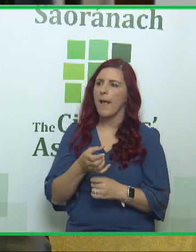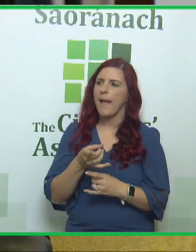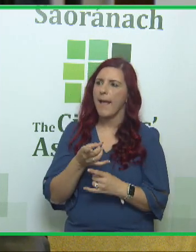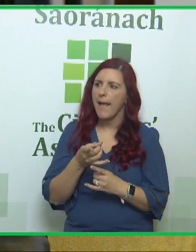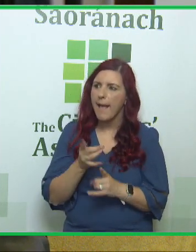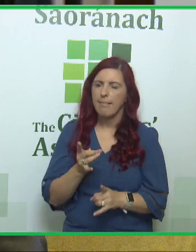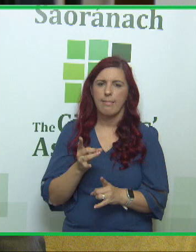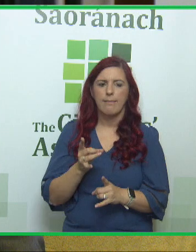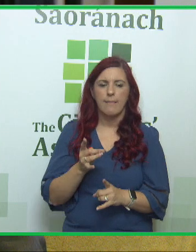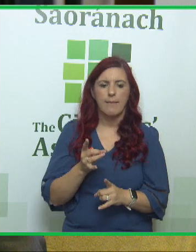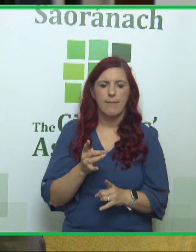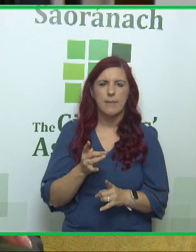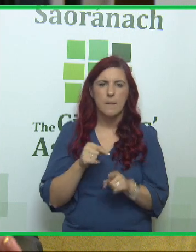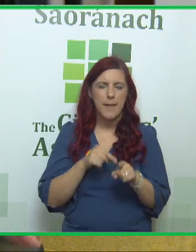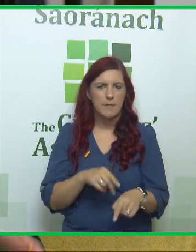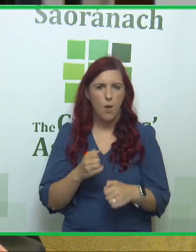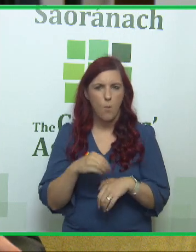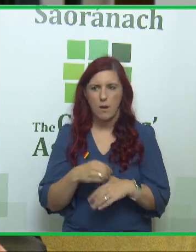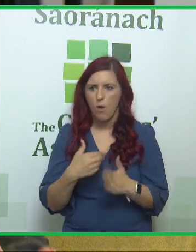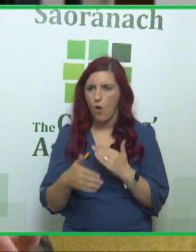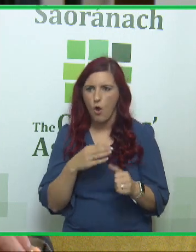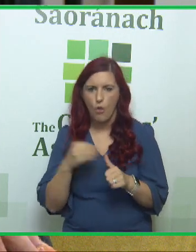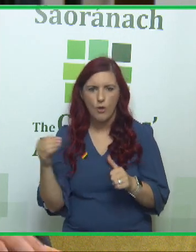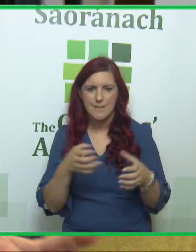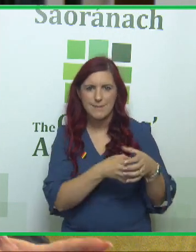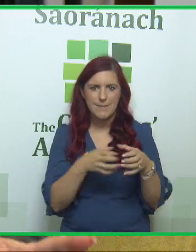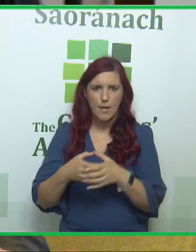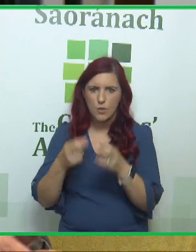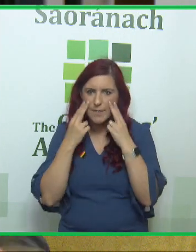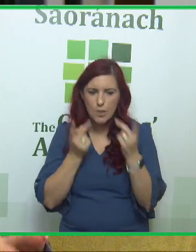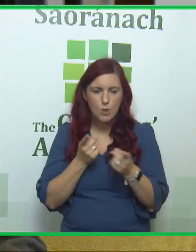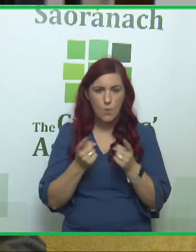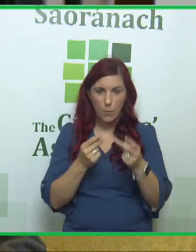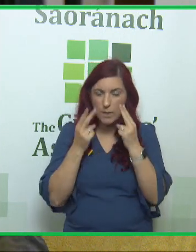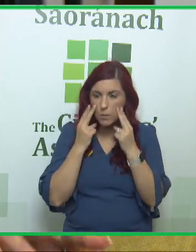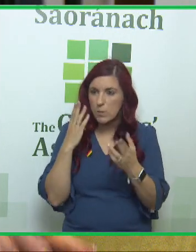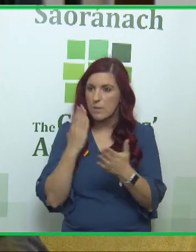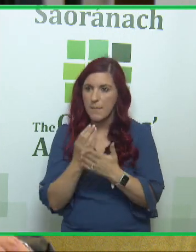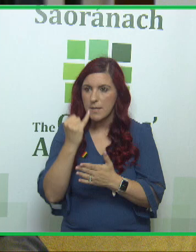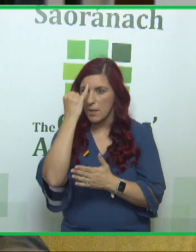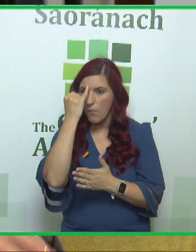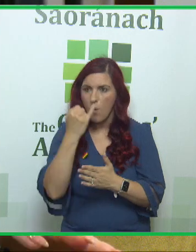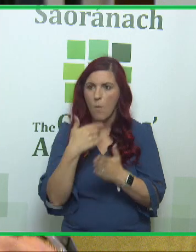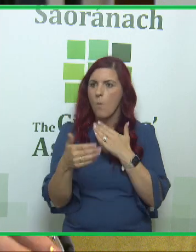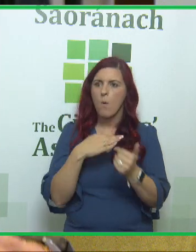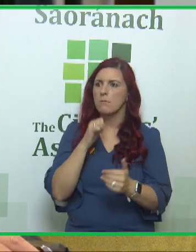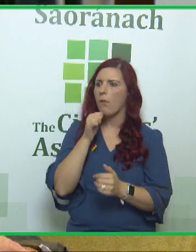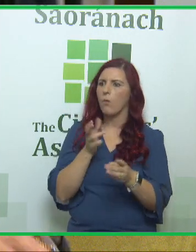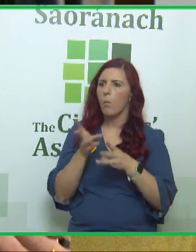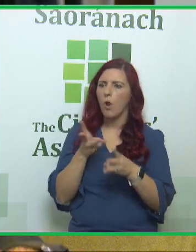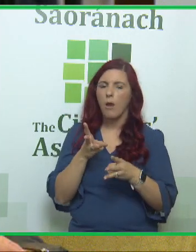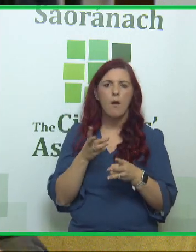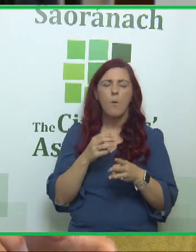on what the other sectors have to do. We need to stop, just to conclude with what's not working. What's not working is a health